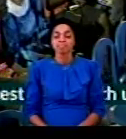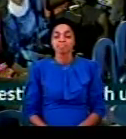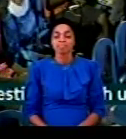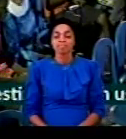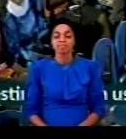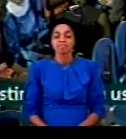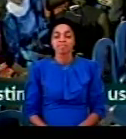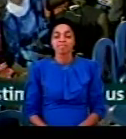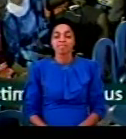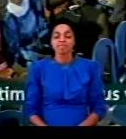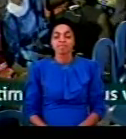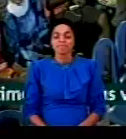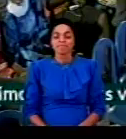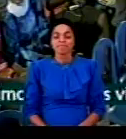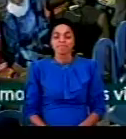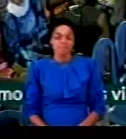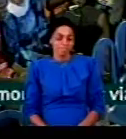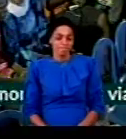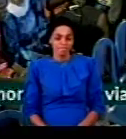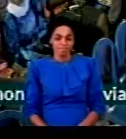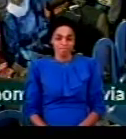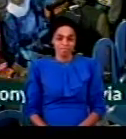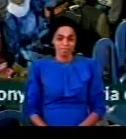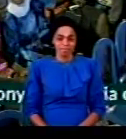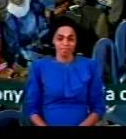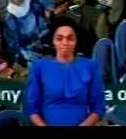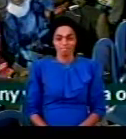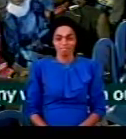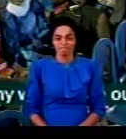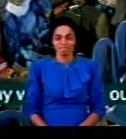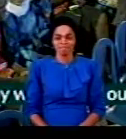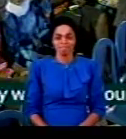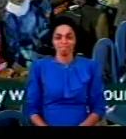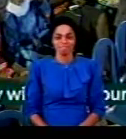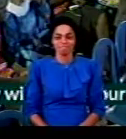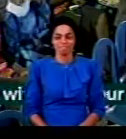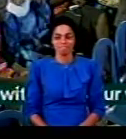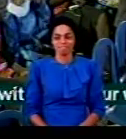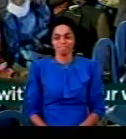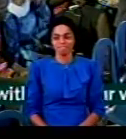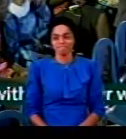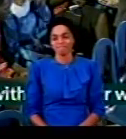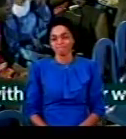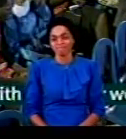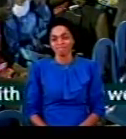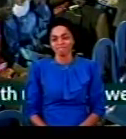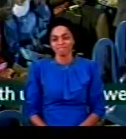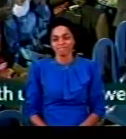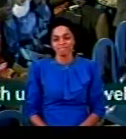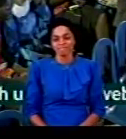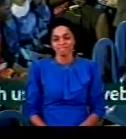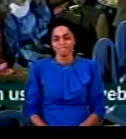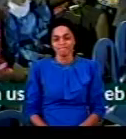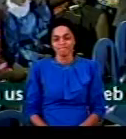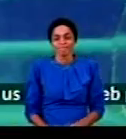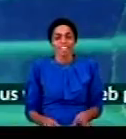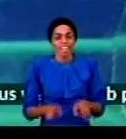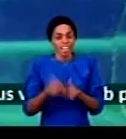their testimonies. Muya bi ubangiji ni she mesuna Regina